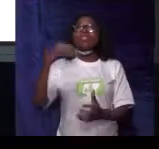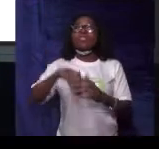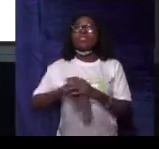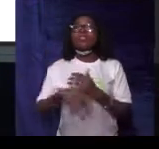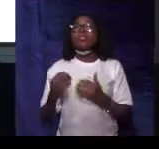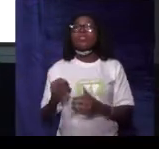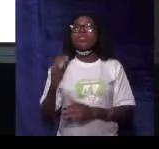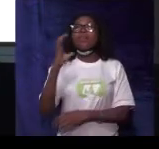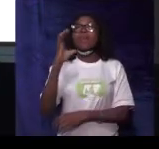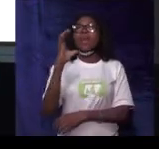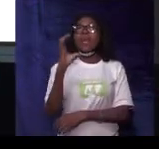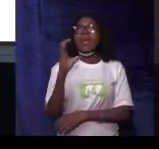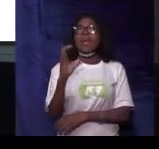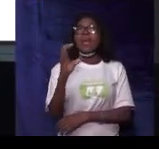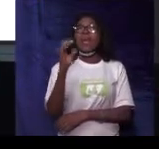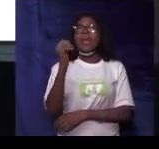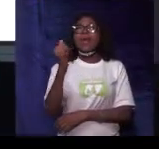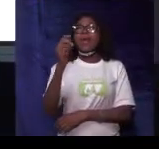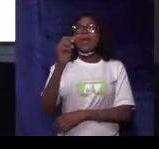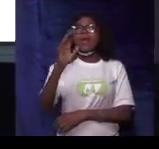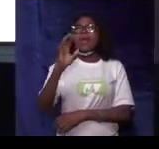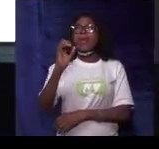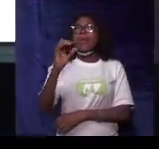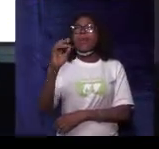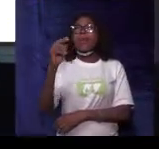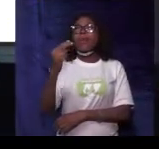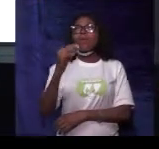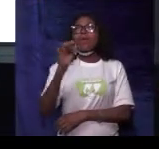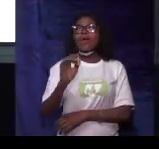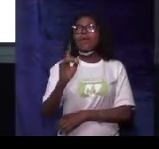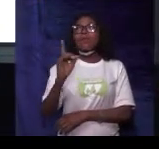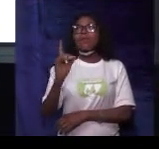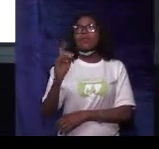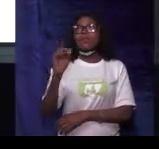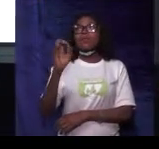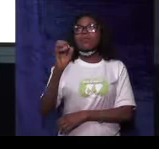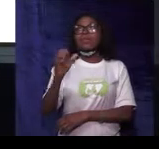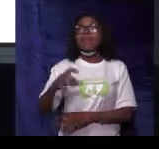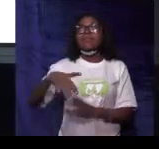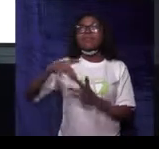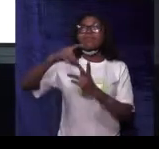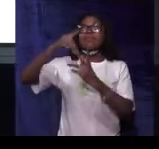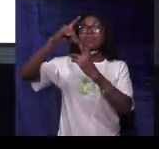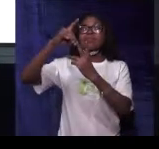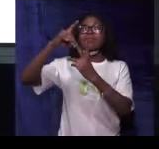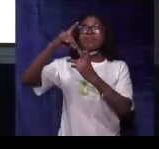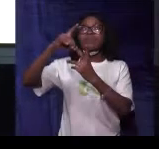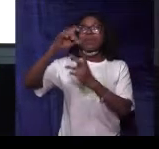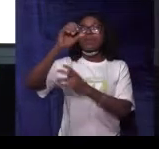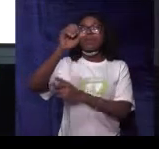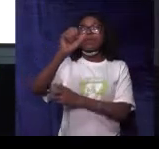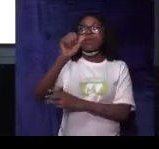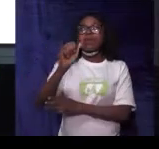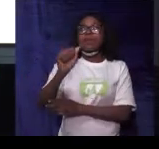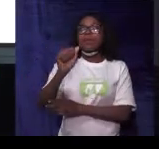in carbohydrates except the following are rich in carbohydrates